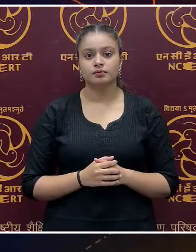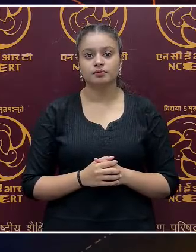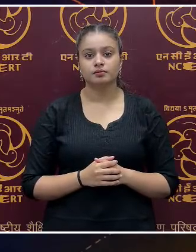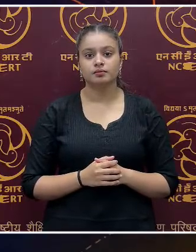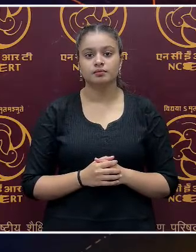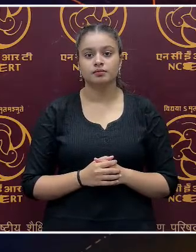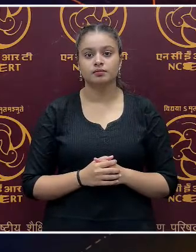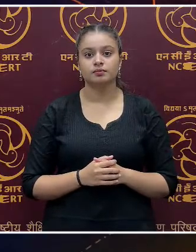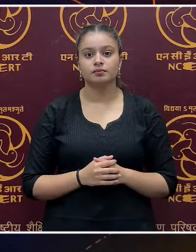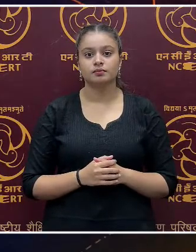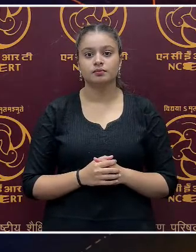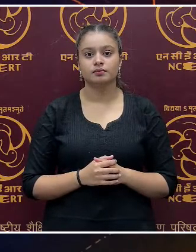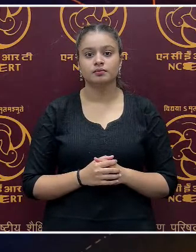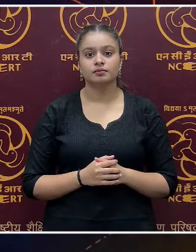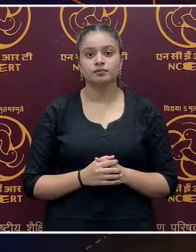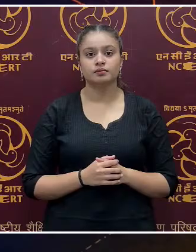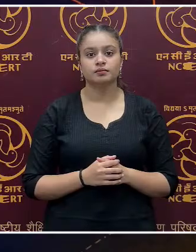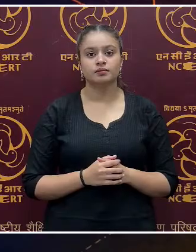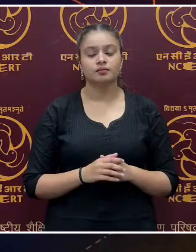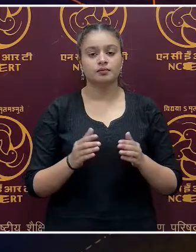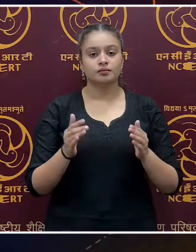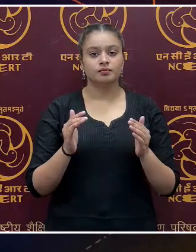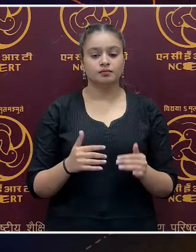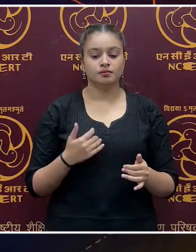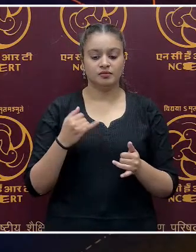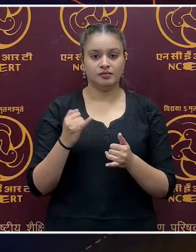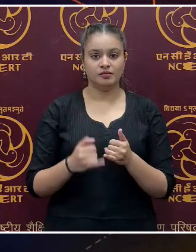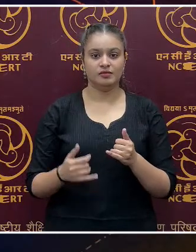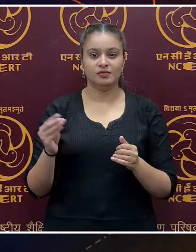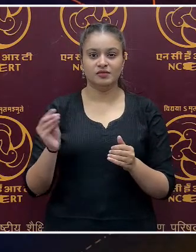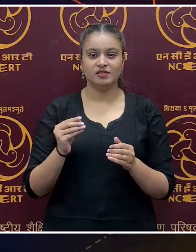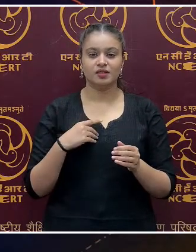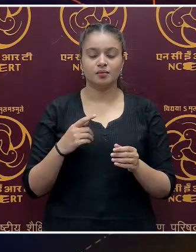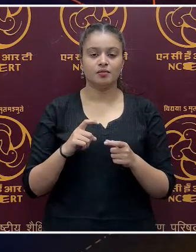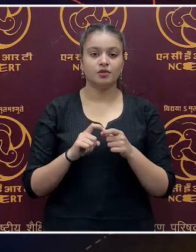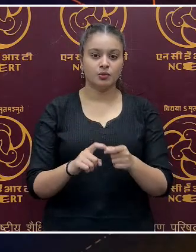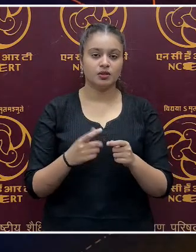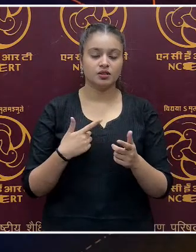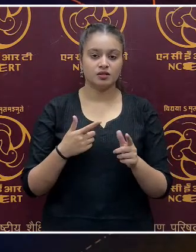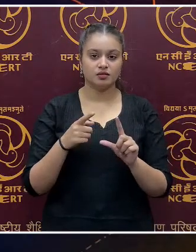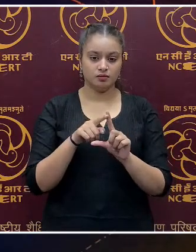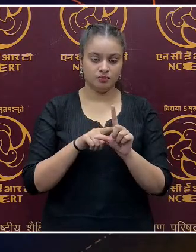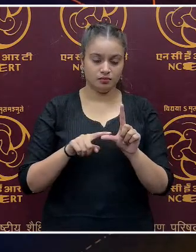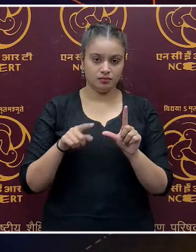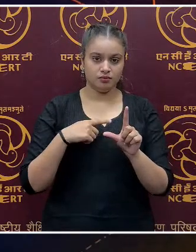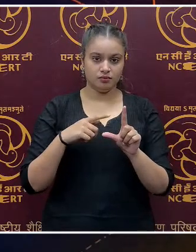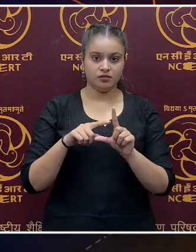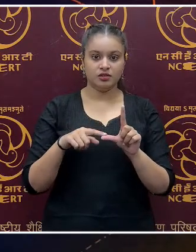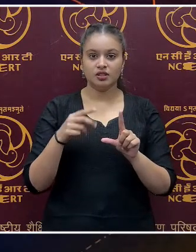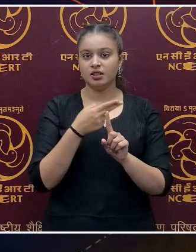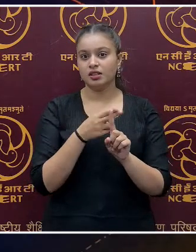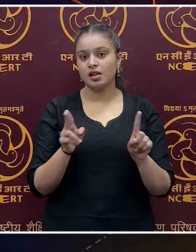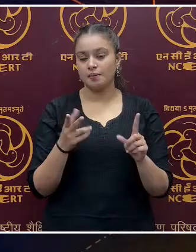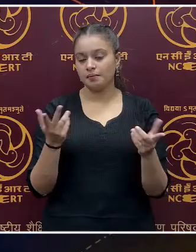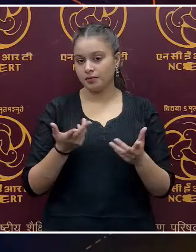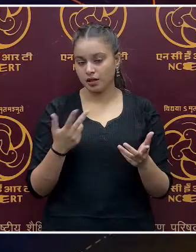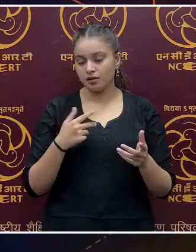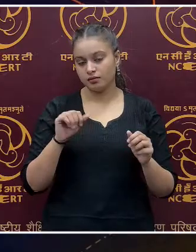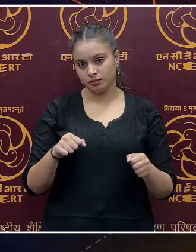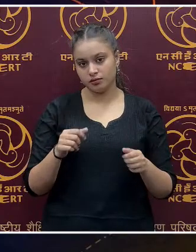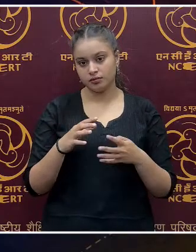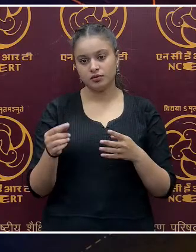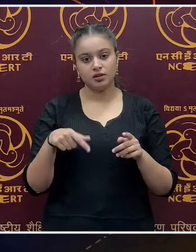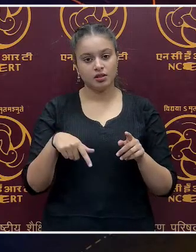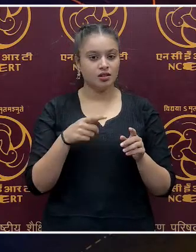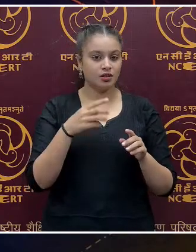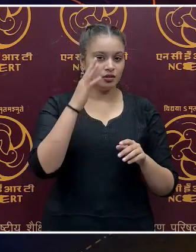So at the end there are a couple of combination of, for example, an angle 90 degrees is called. Obviously once they are done,